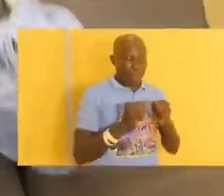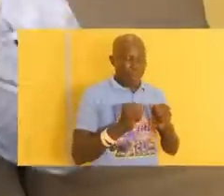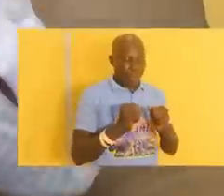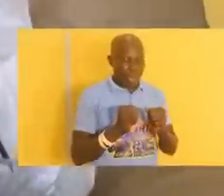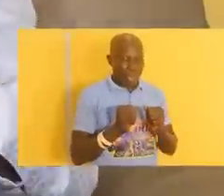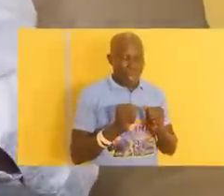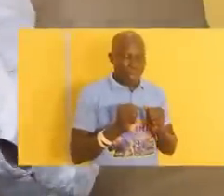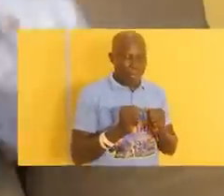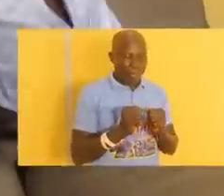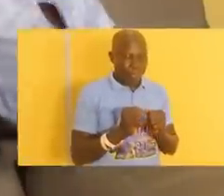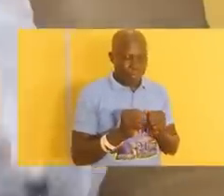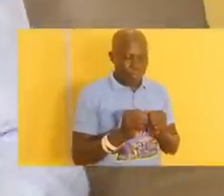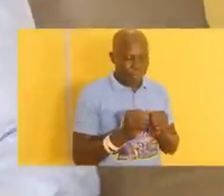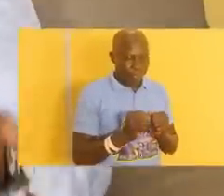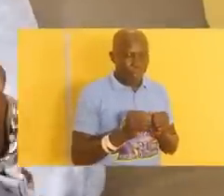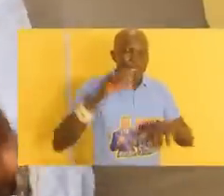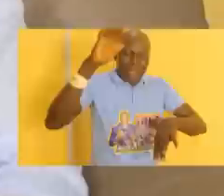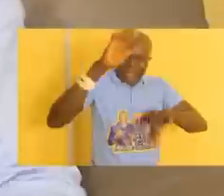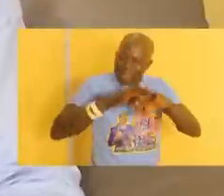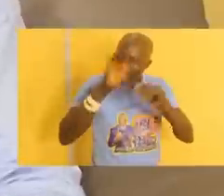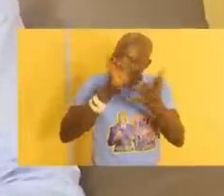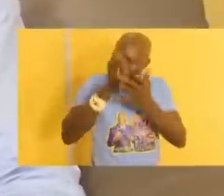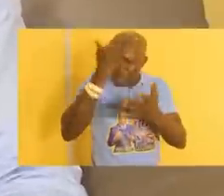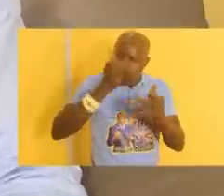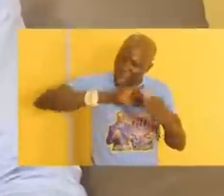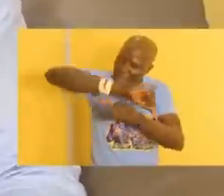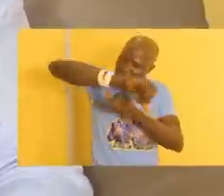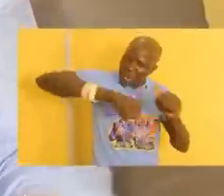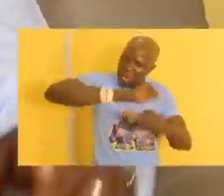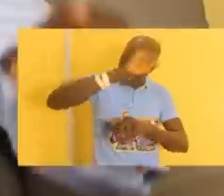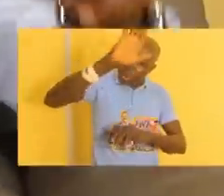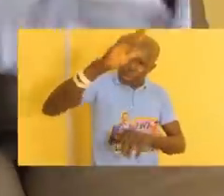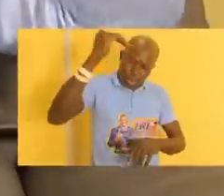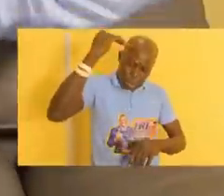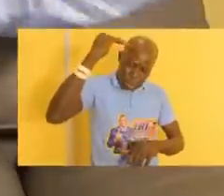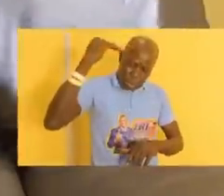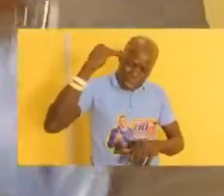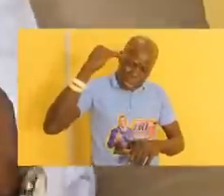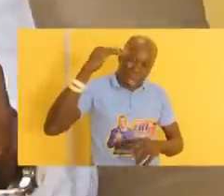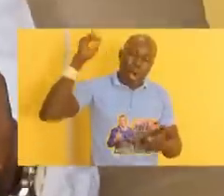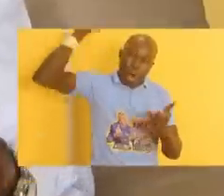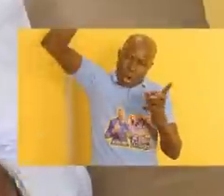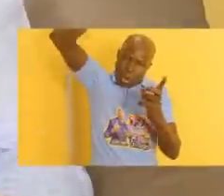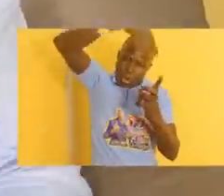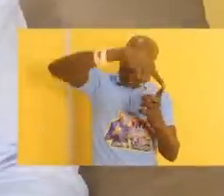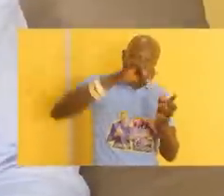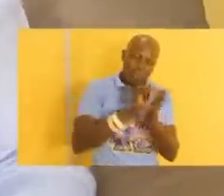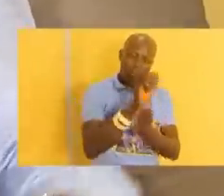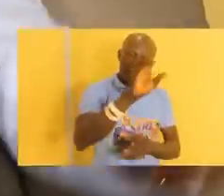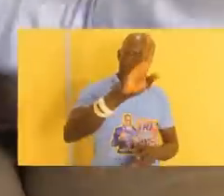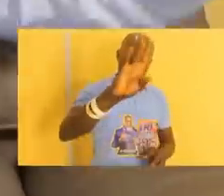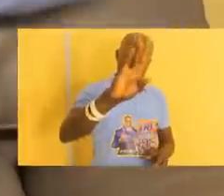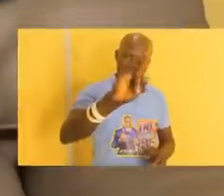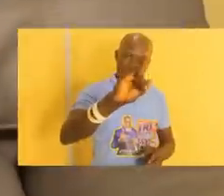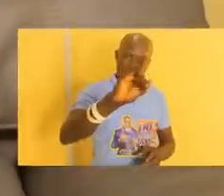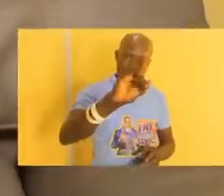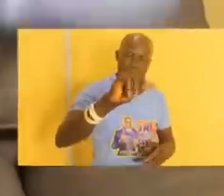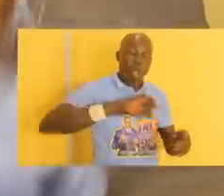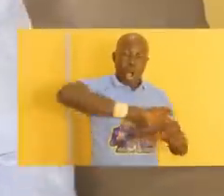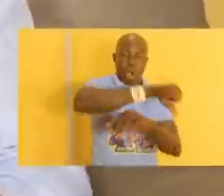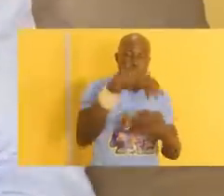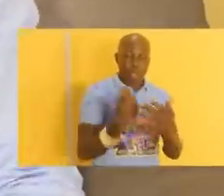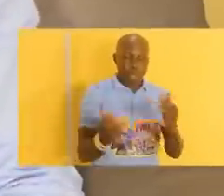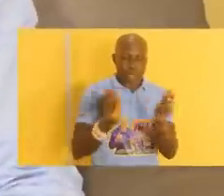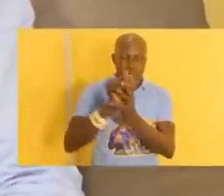se gboro da ororo yi si oni ori. That's how must anoint your head. O so fun pe to ma di on the 17th. To be on the 17th. Gbogbo program da ba se